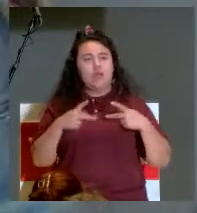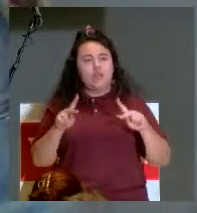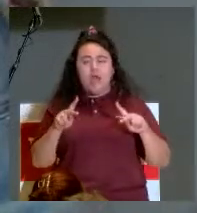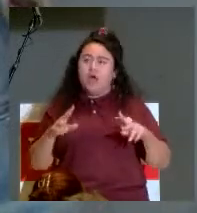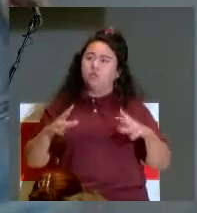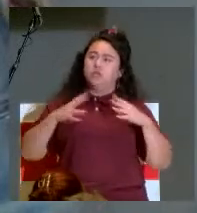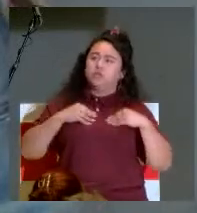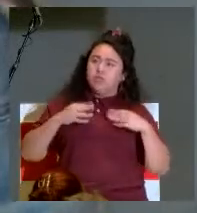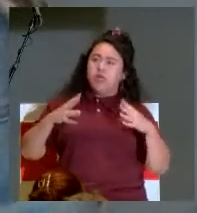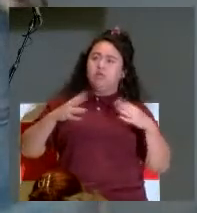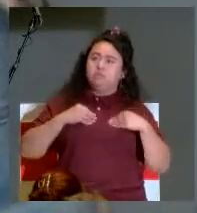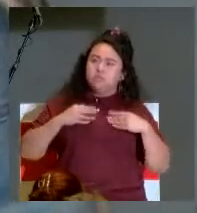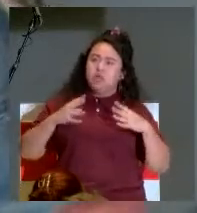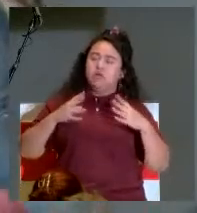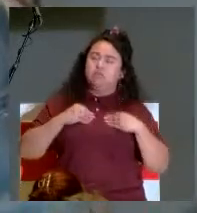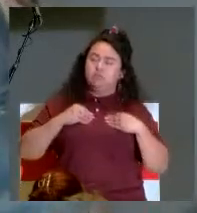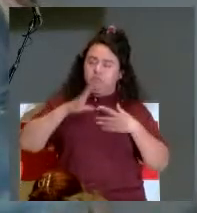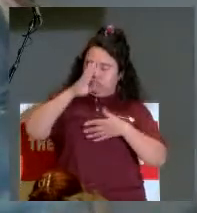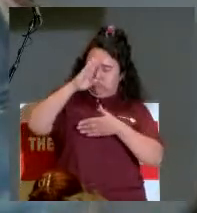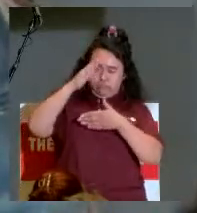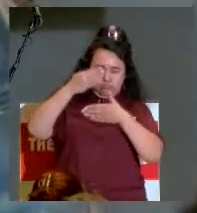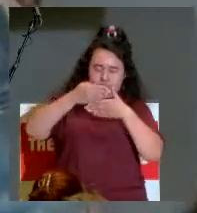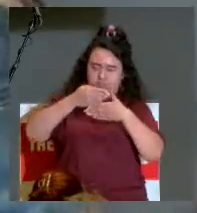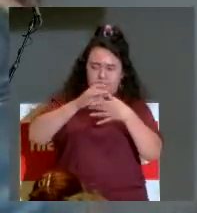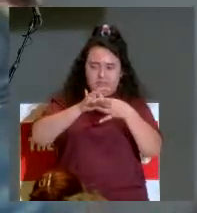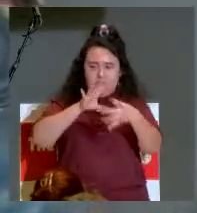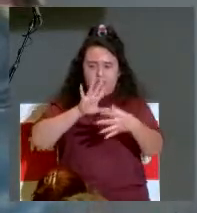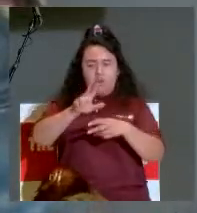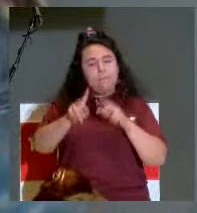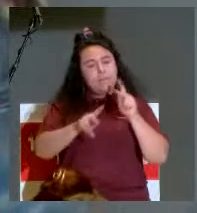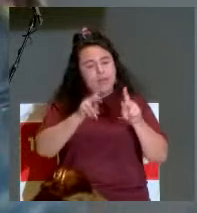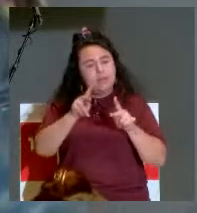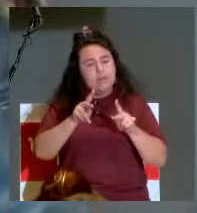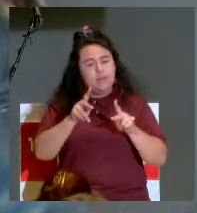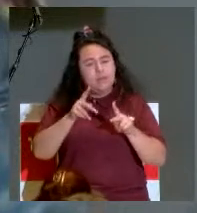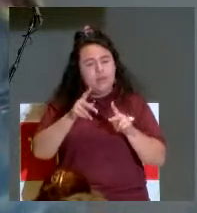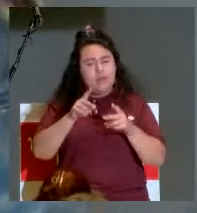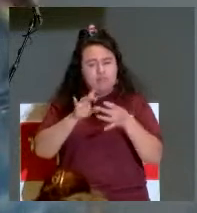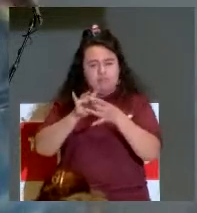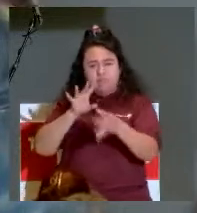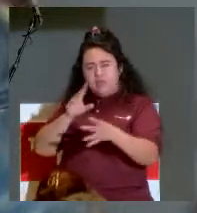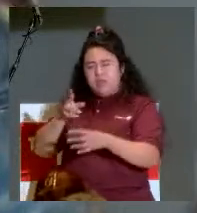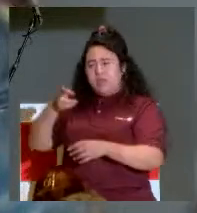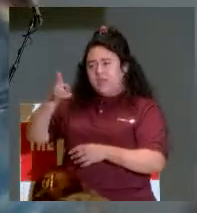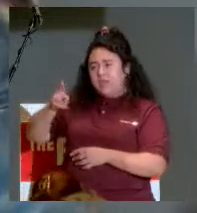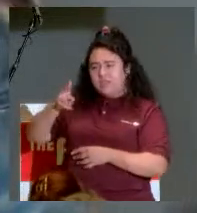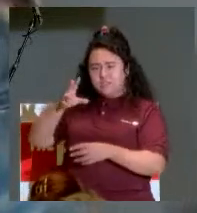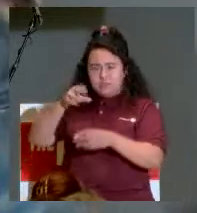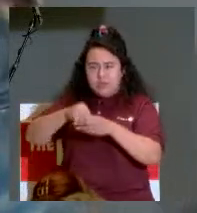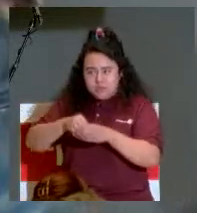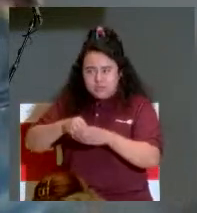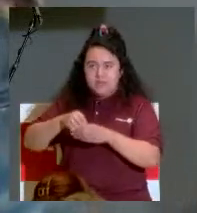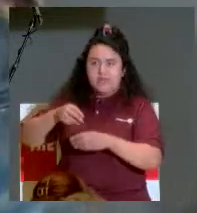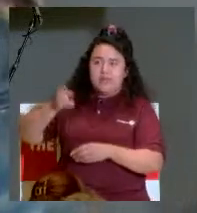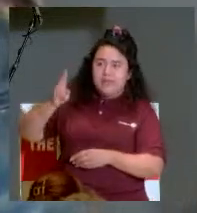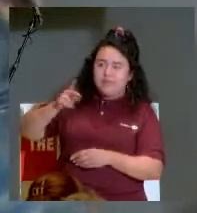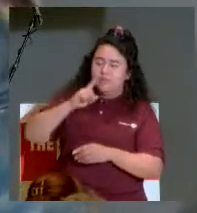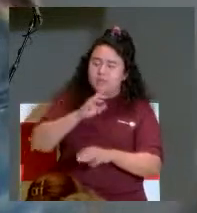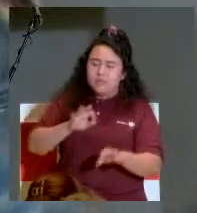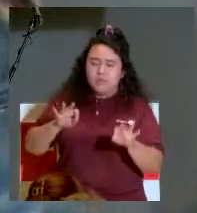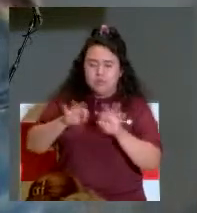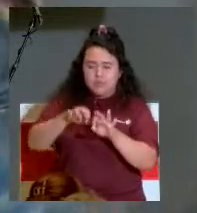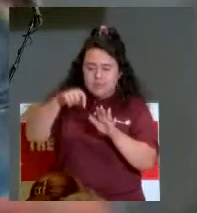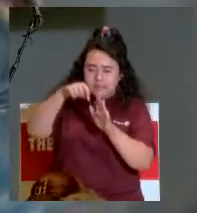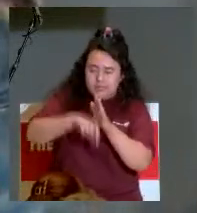ruling class mm-hmm. to close you off mm-hmm. from your people, mm-hmm. from history, even from participating in history in a critical way.